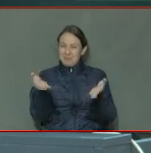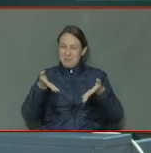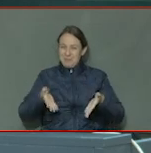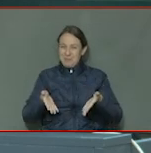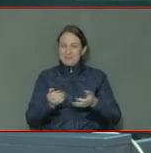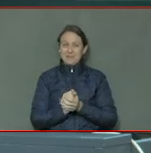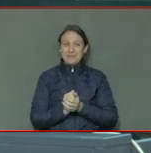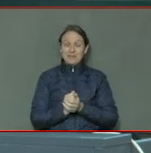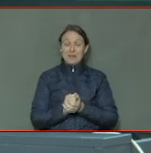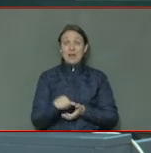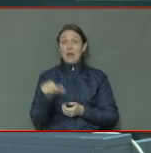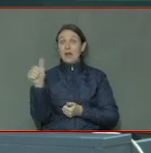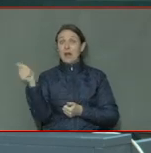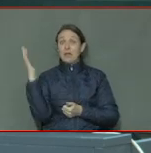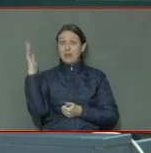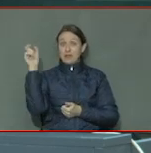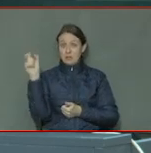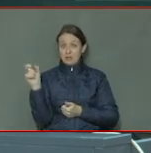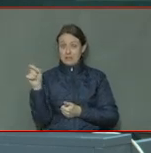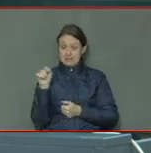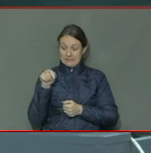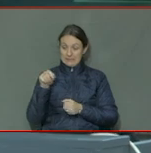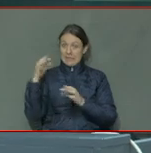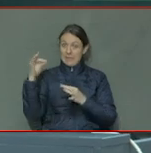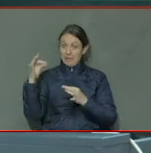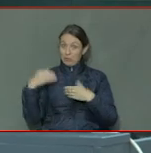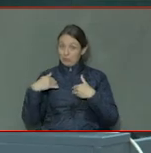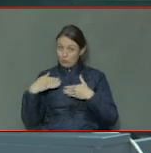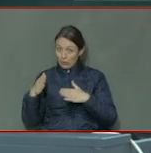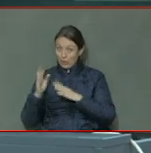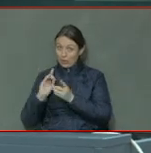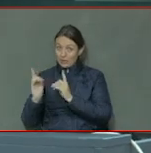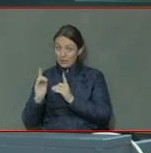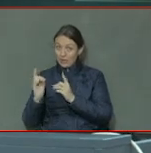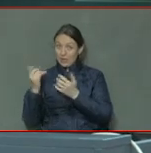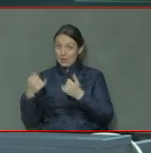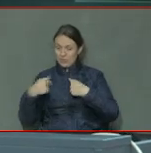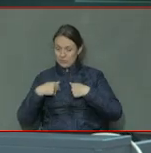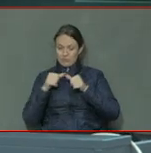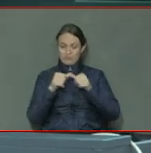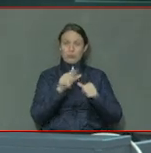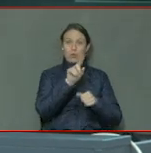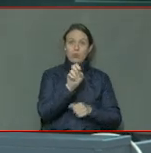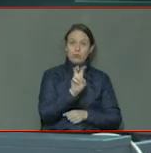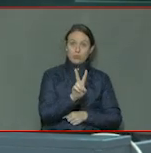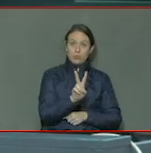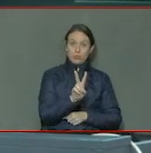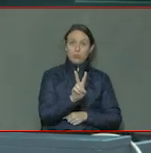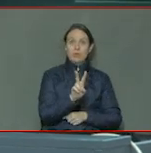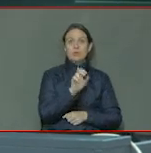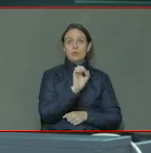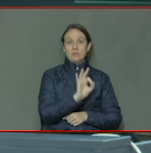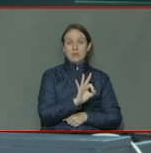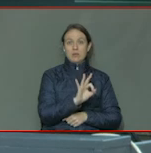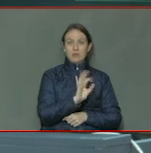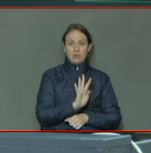Mrs. Venter started the paper already, so I'm going to continue by doing question 3, 4, and